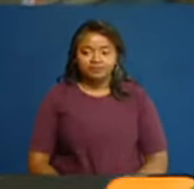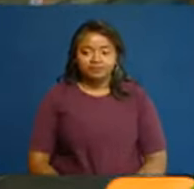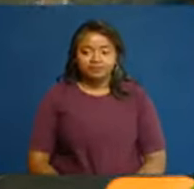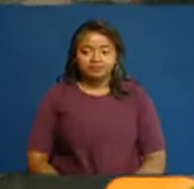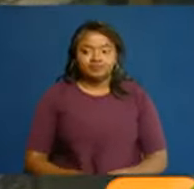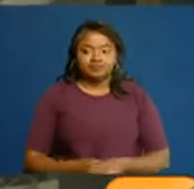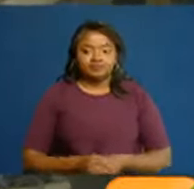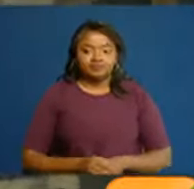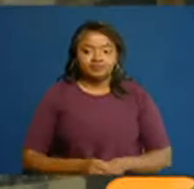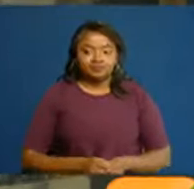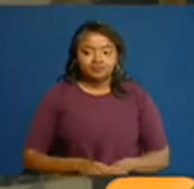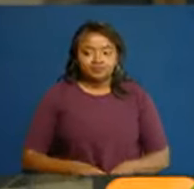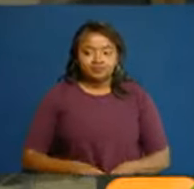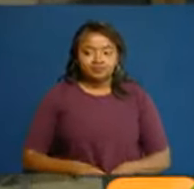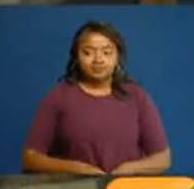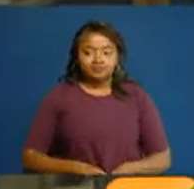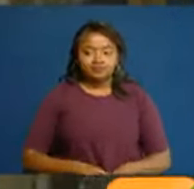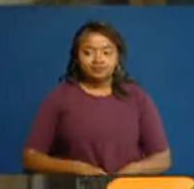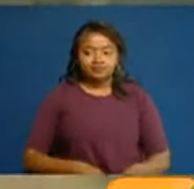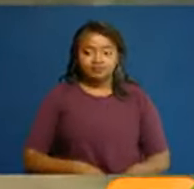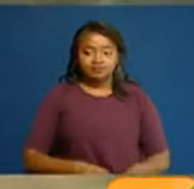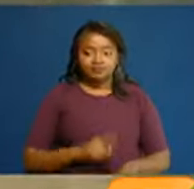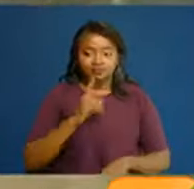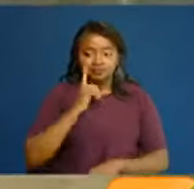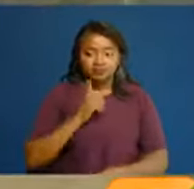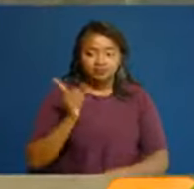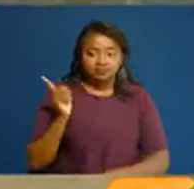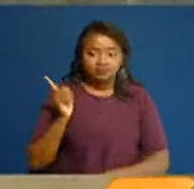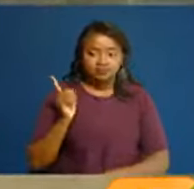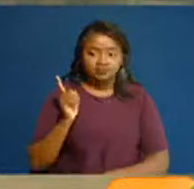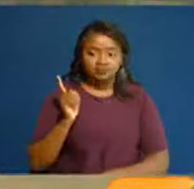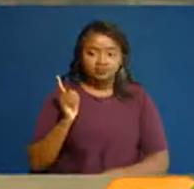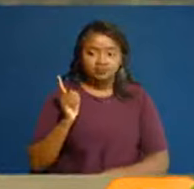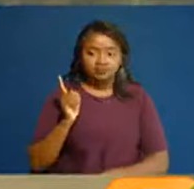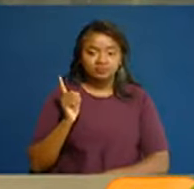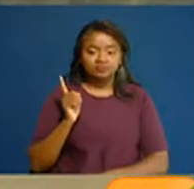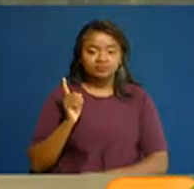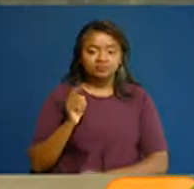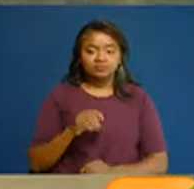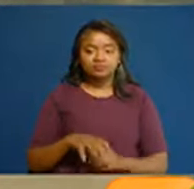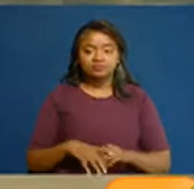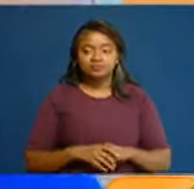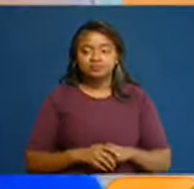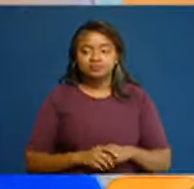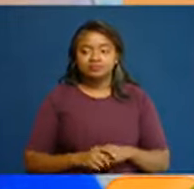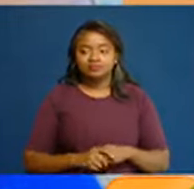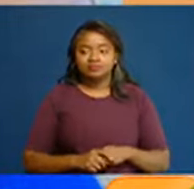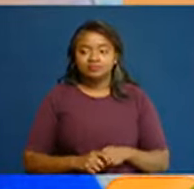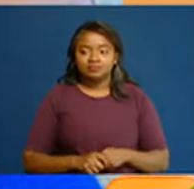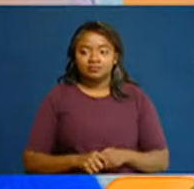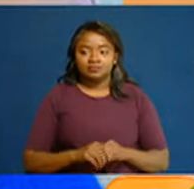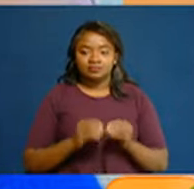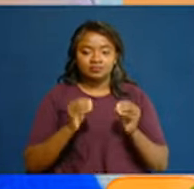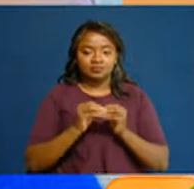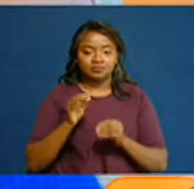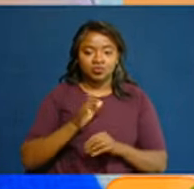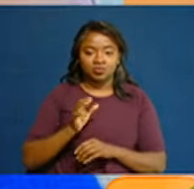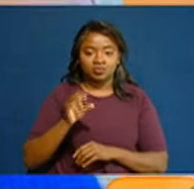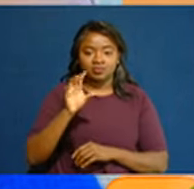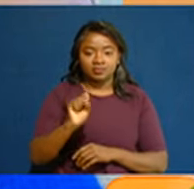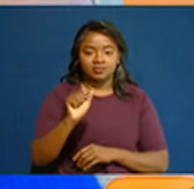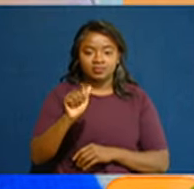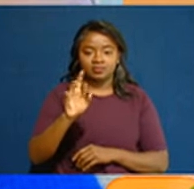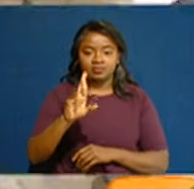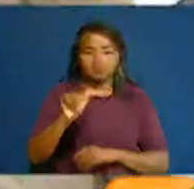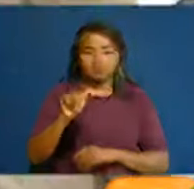A distress phone call leads us to Kasarani within Nairobi County. On arrival, we meet with Sarah Njogu's family at the Kasarani